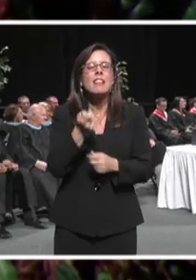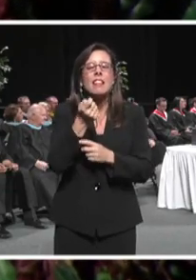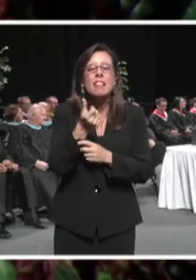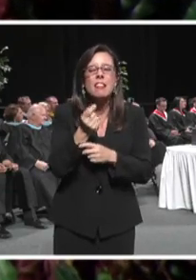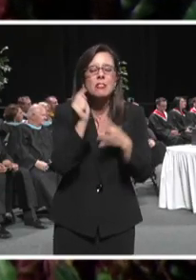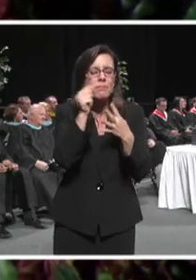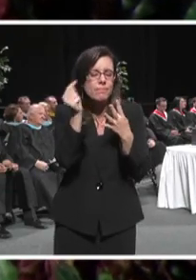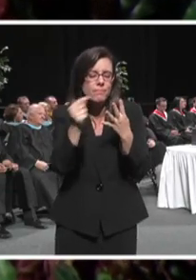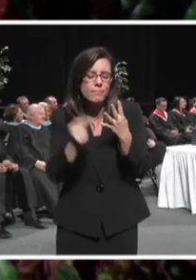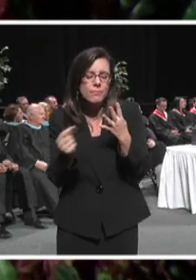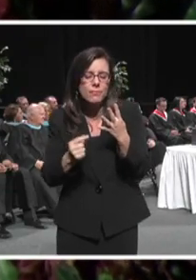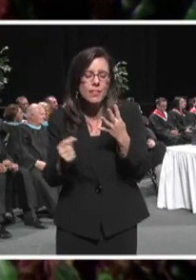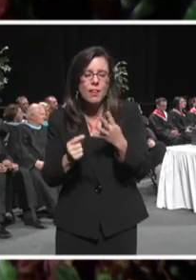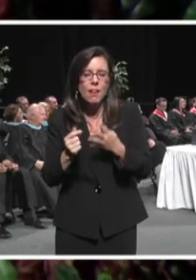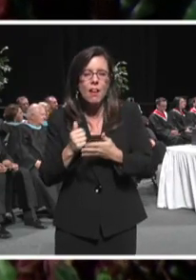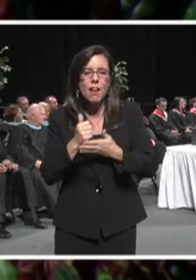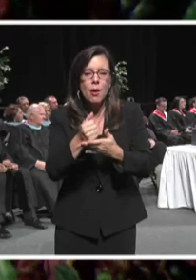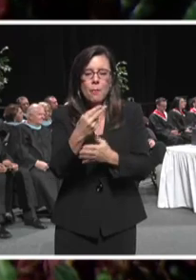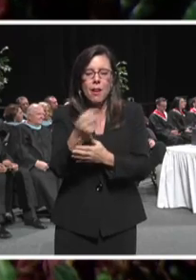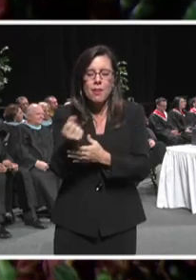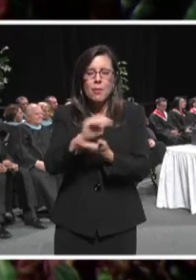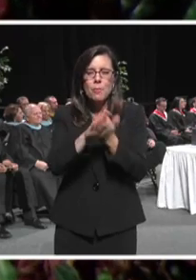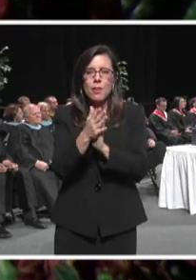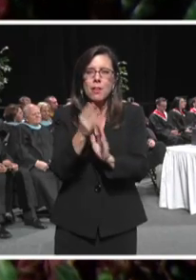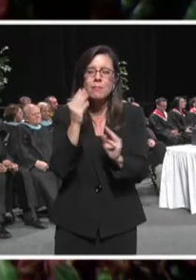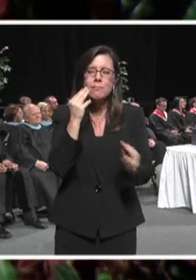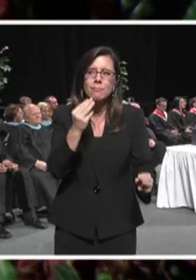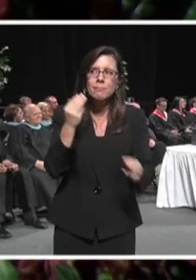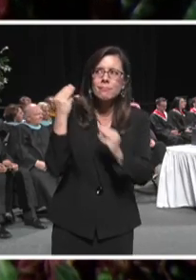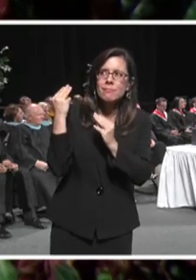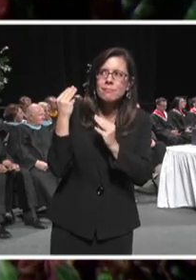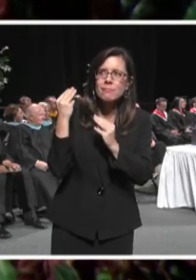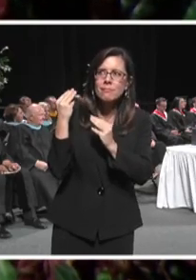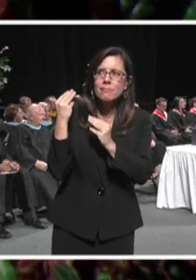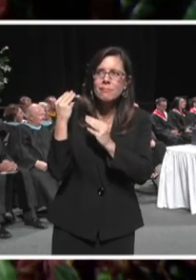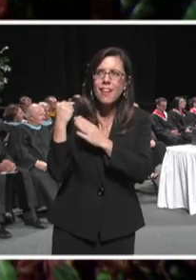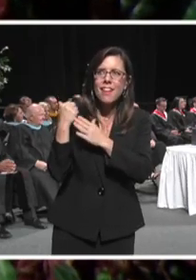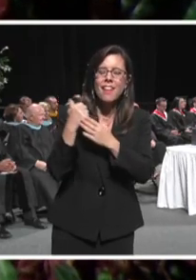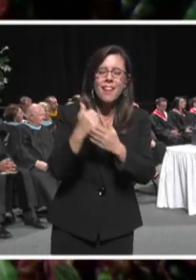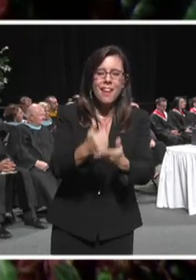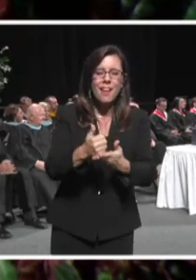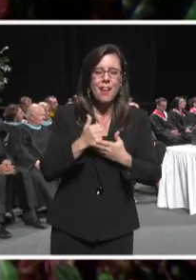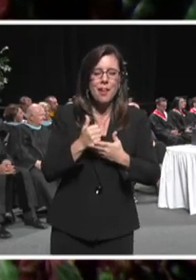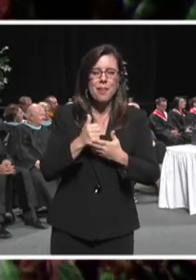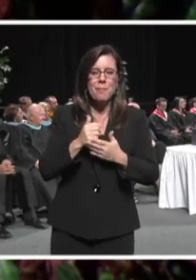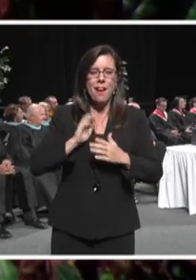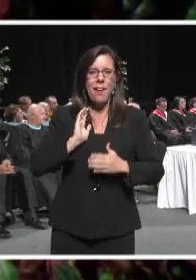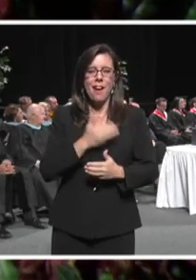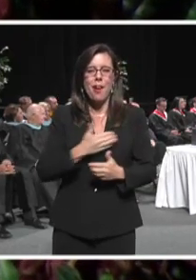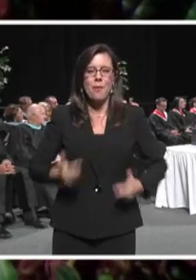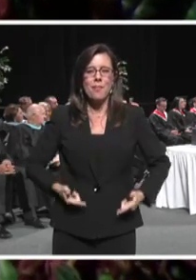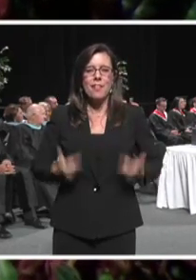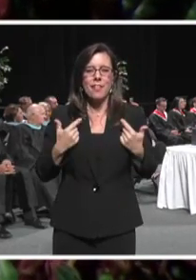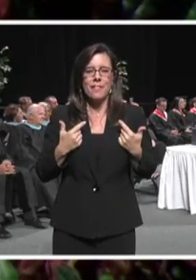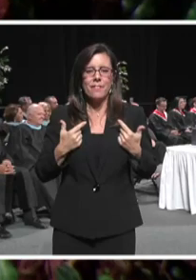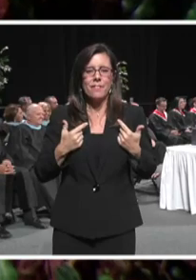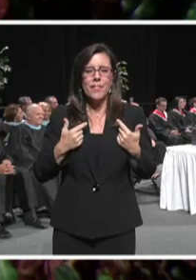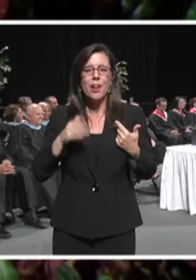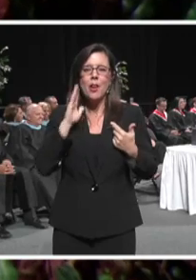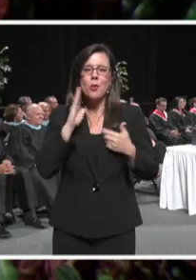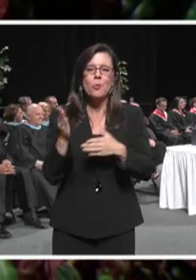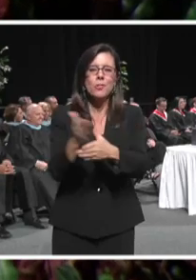details are what makes high school a memorable and shaping event in all of our lives, and it's something that we will always